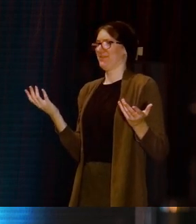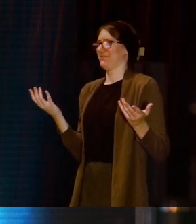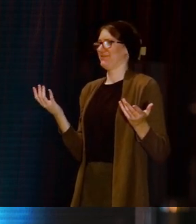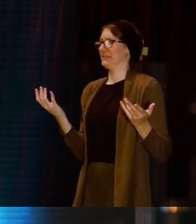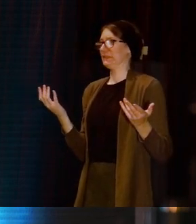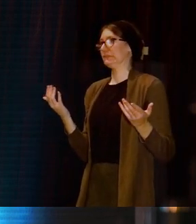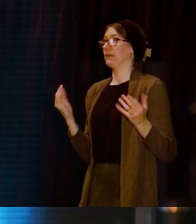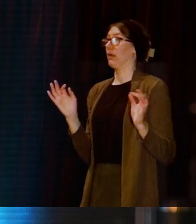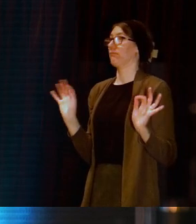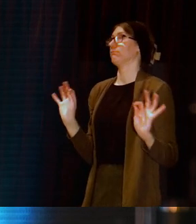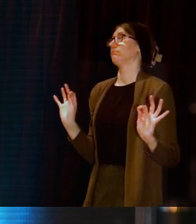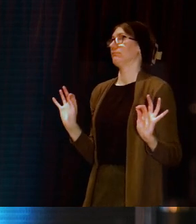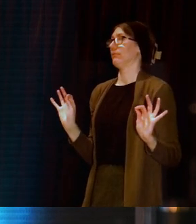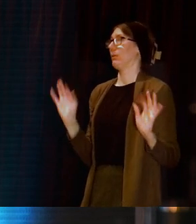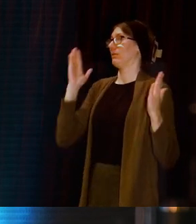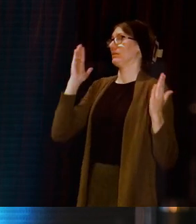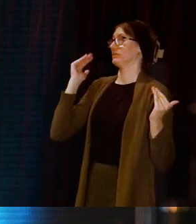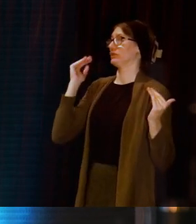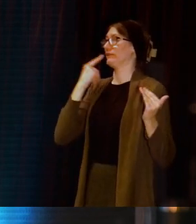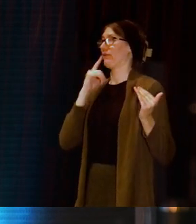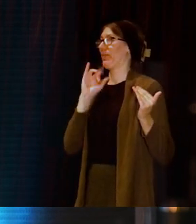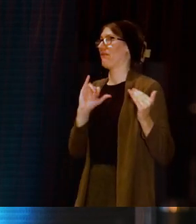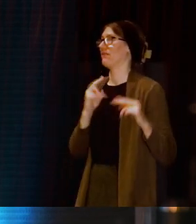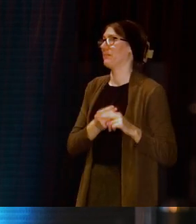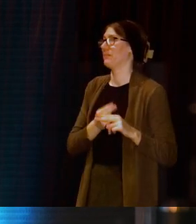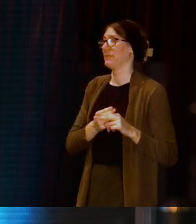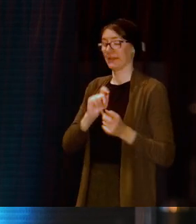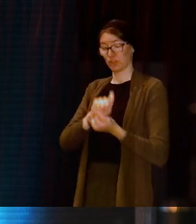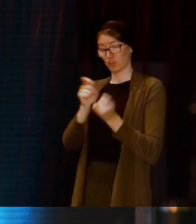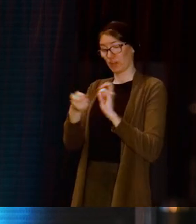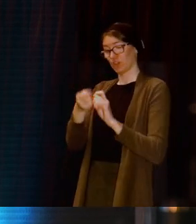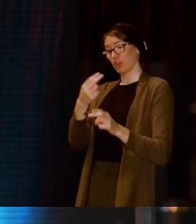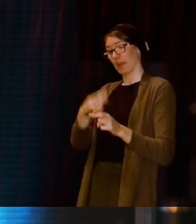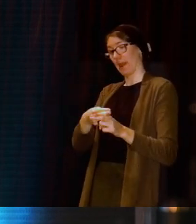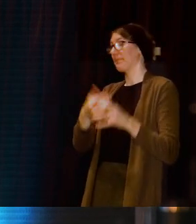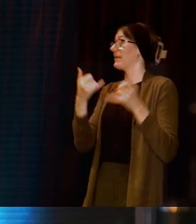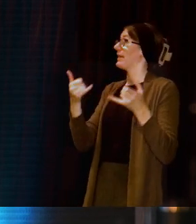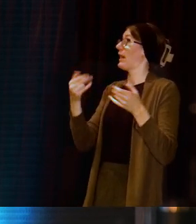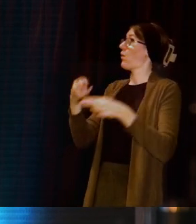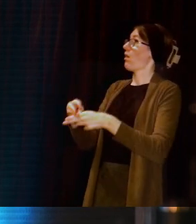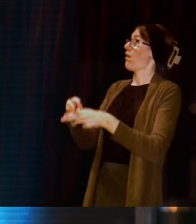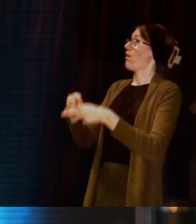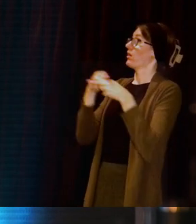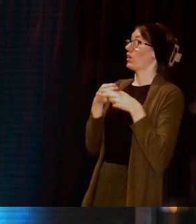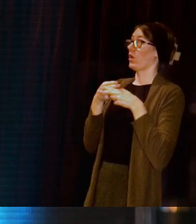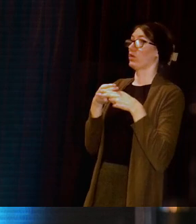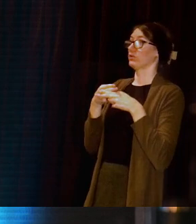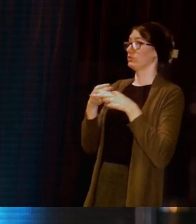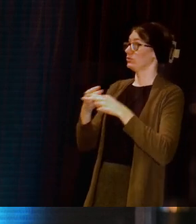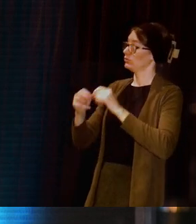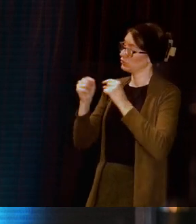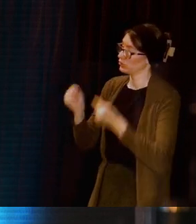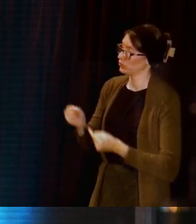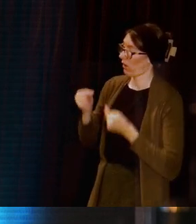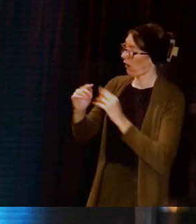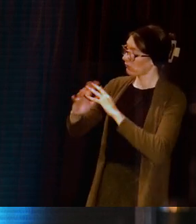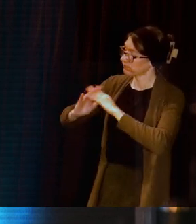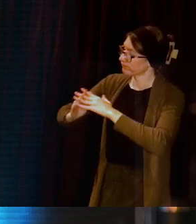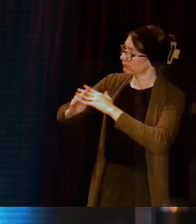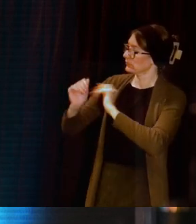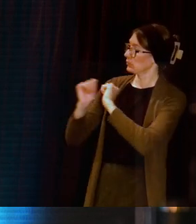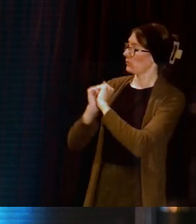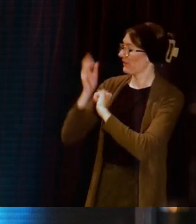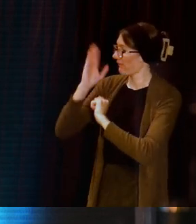up to high expectations with a name like that. God changes it. And instead, his name now will be called He Who Strives With God, also known